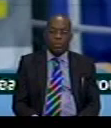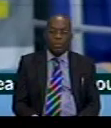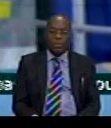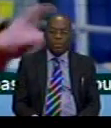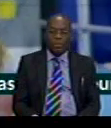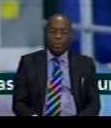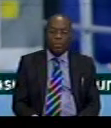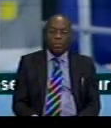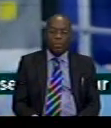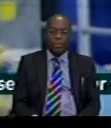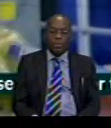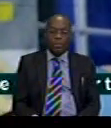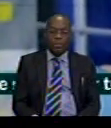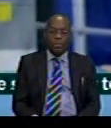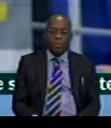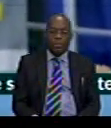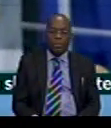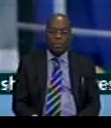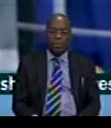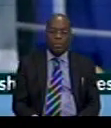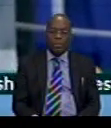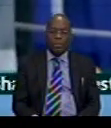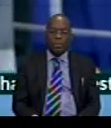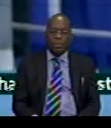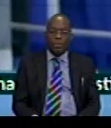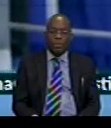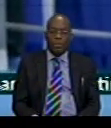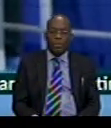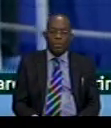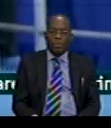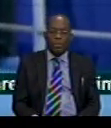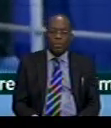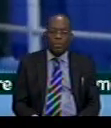nyen baten zono. Beki en so zono.